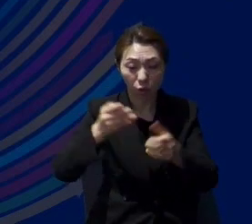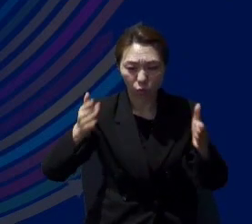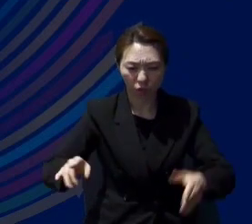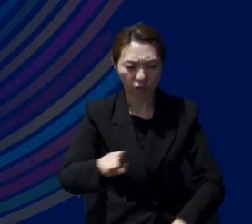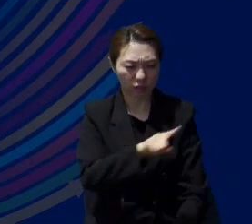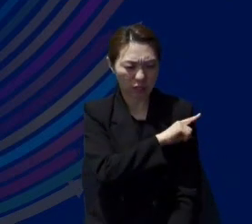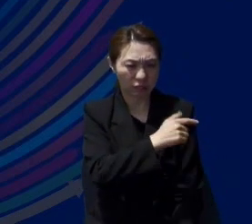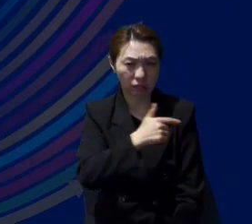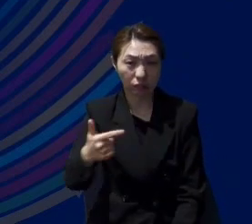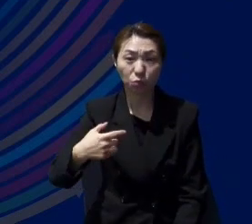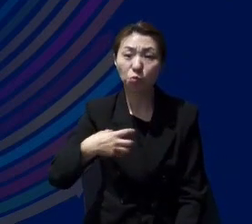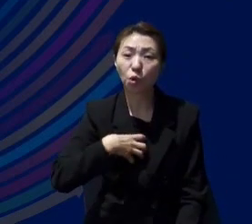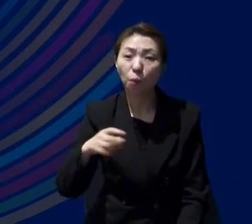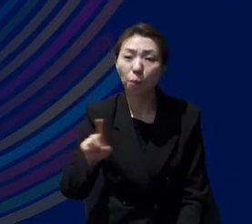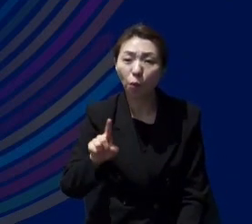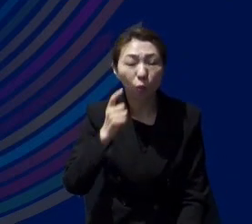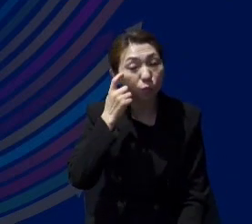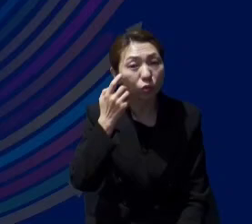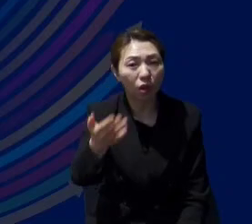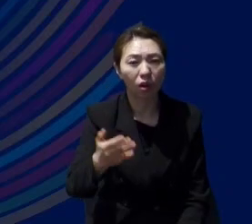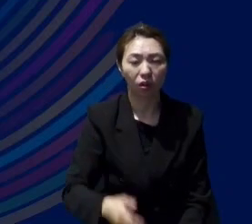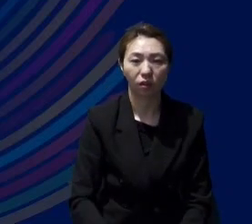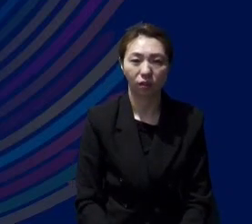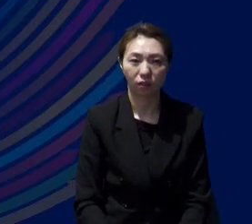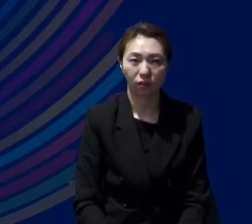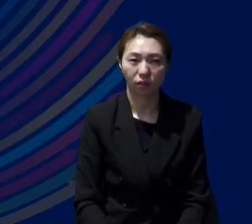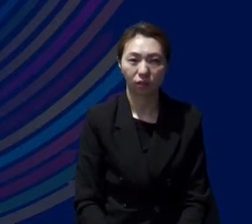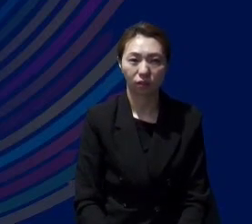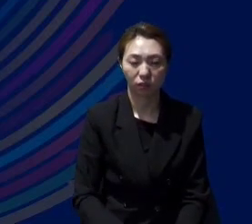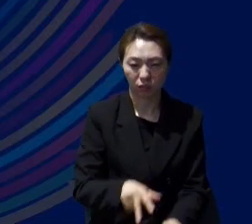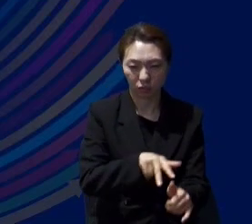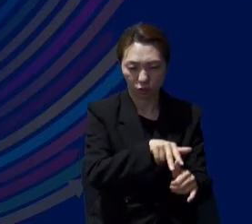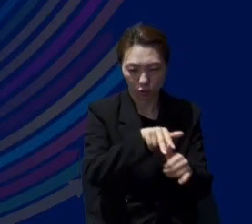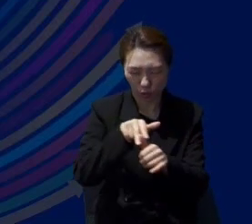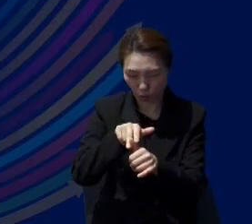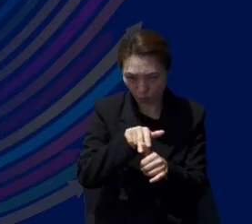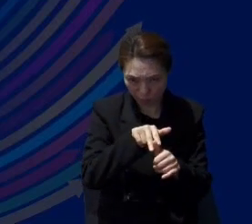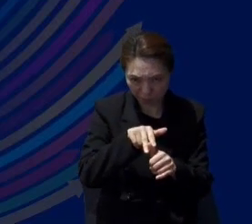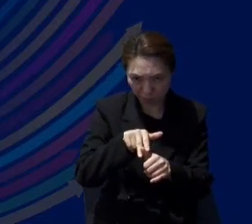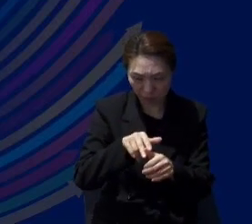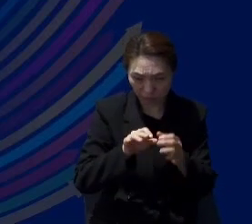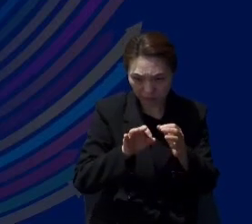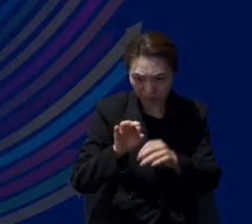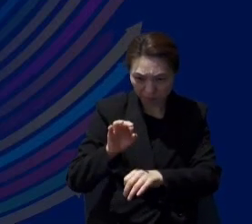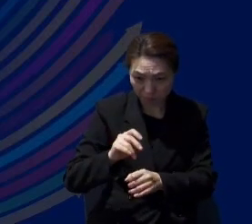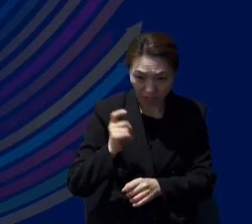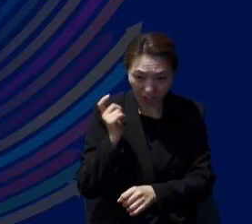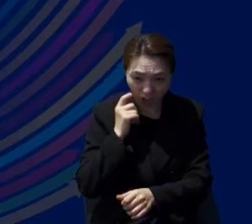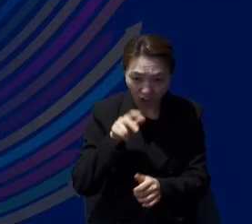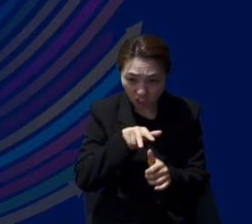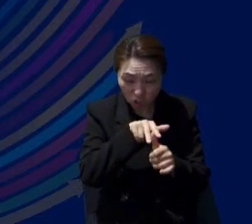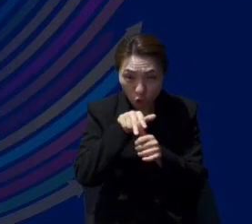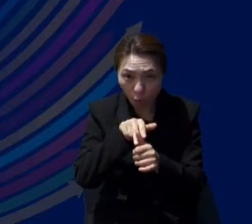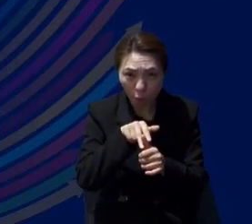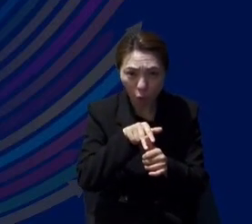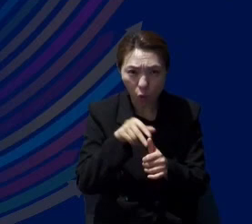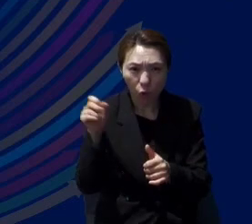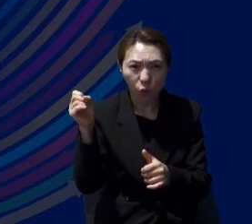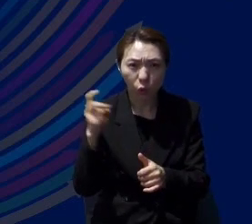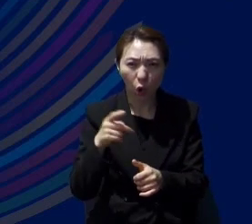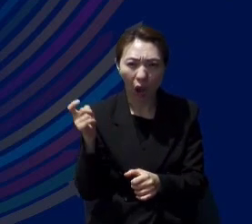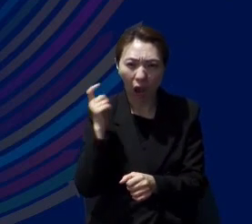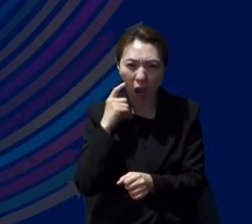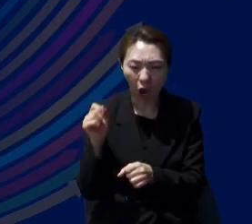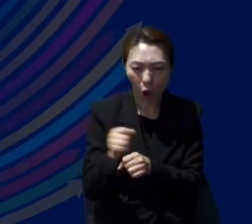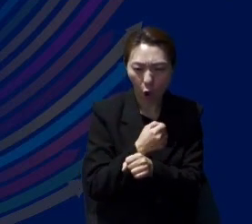this infodemic, you remember, an epidemic of misinformation, particularly during the COVID pandemic,